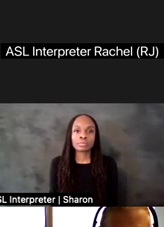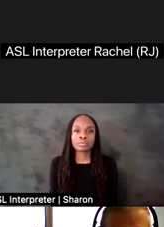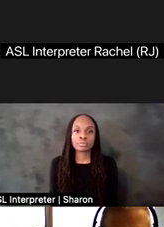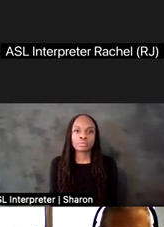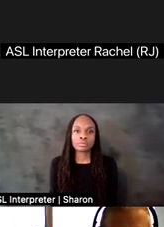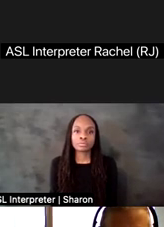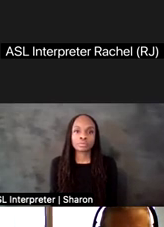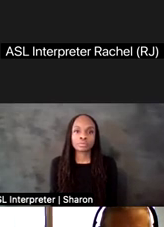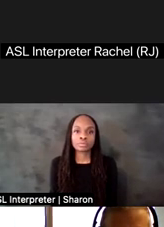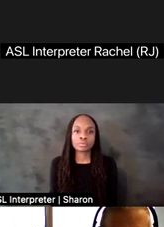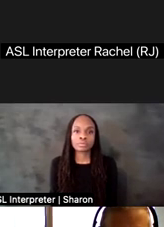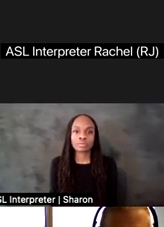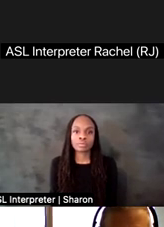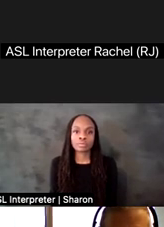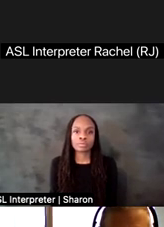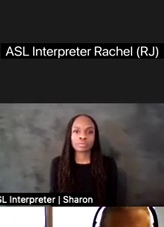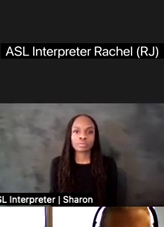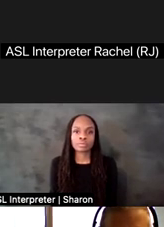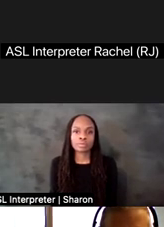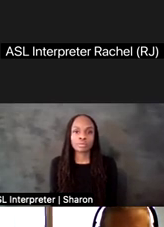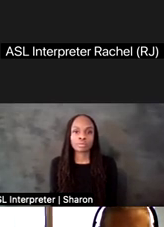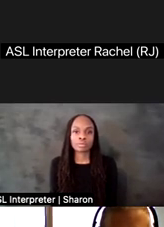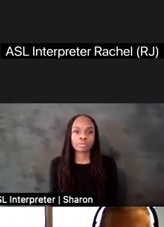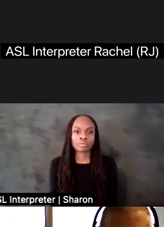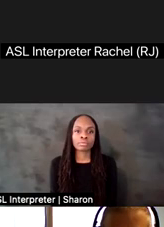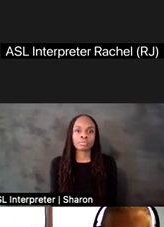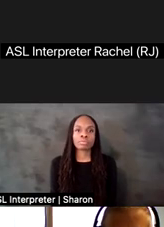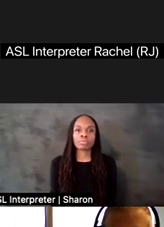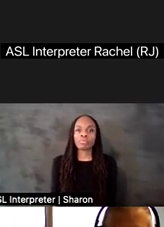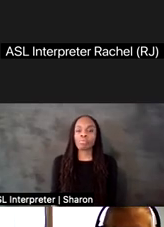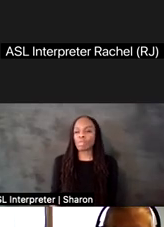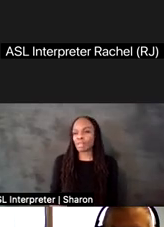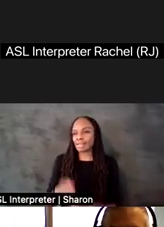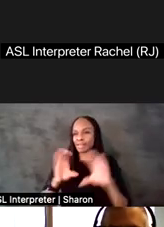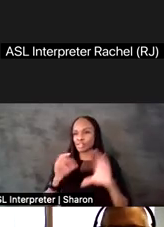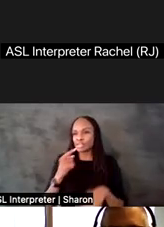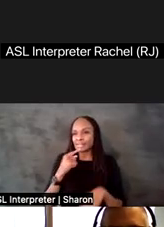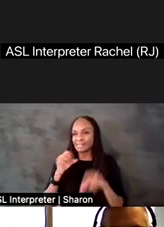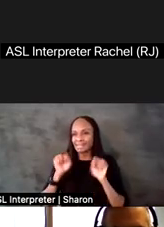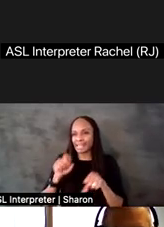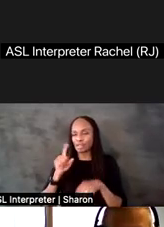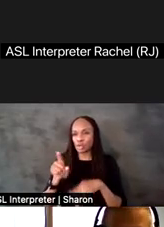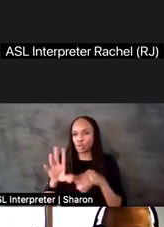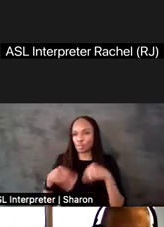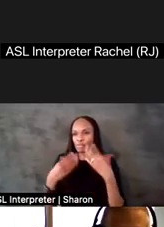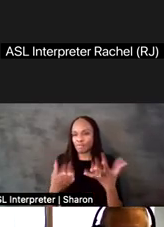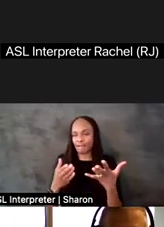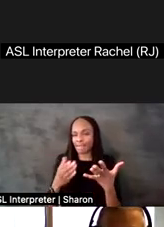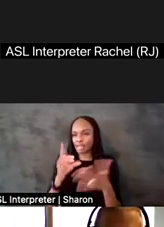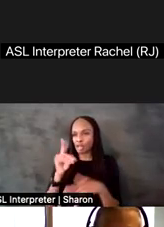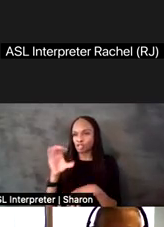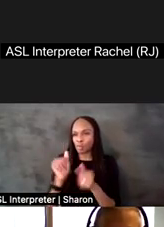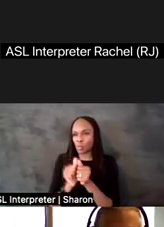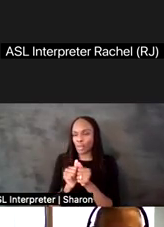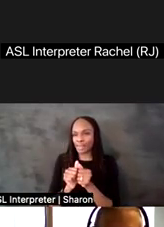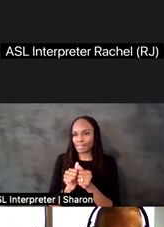It's a great question, Jack, in the chat. Can you provide a document or email everybody on the call with the above web links? Yes, we can